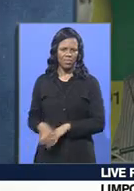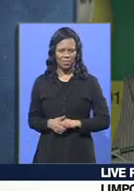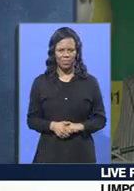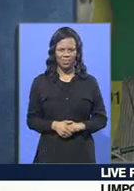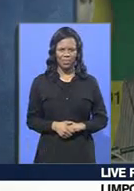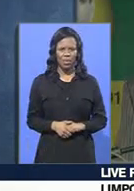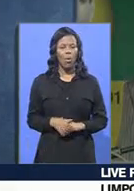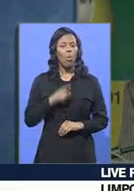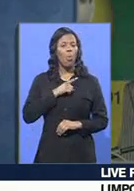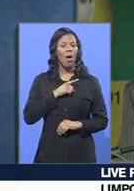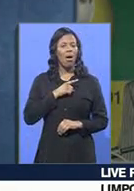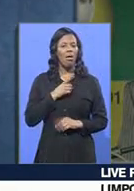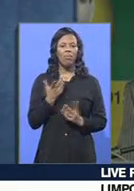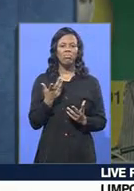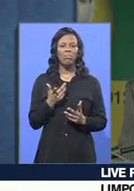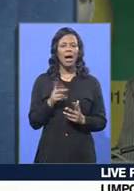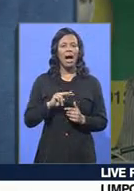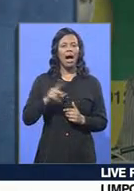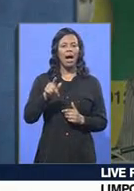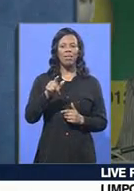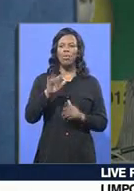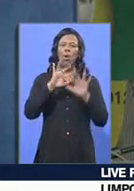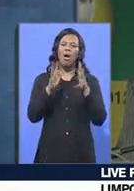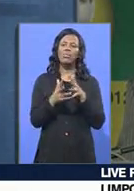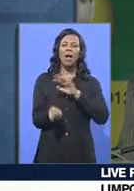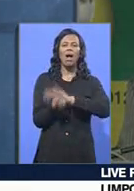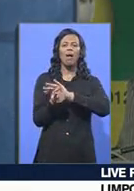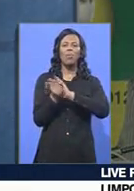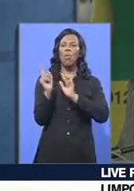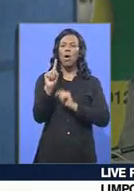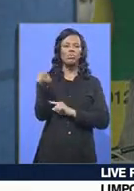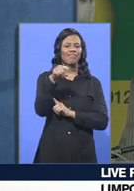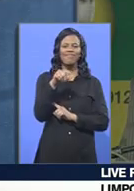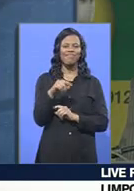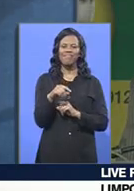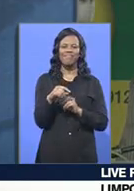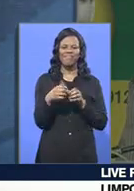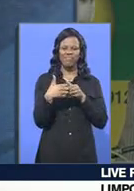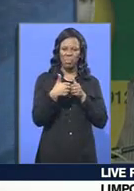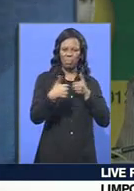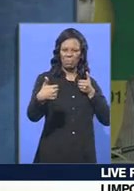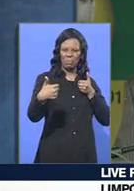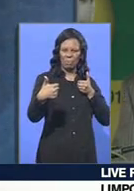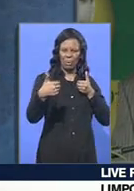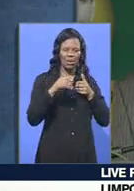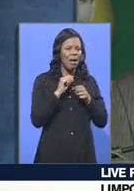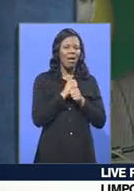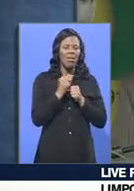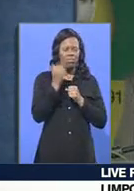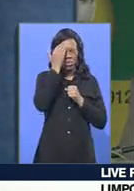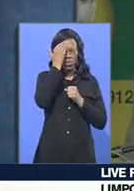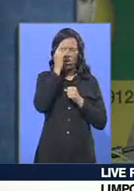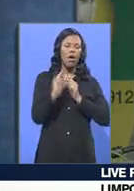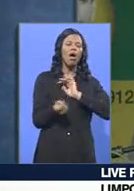They were isolated from the outside world, and it seemed that there